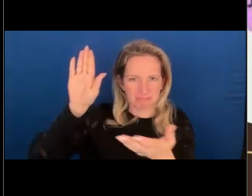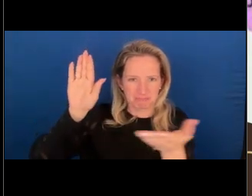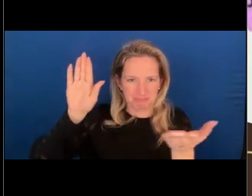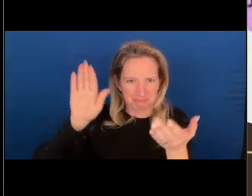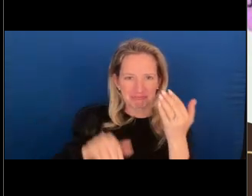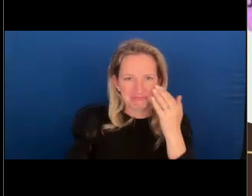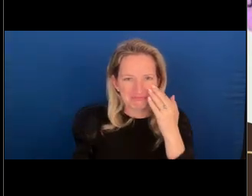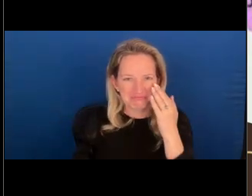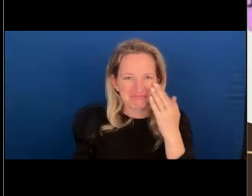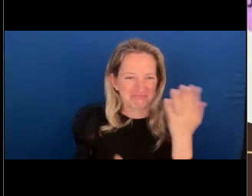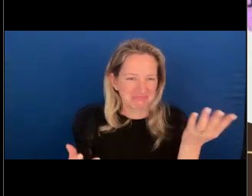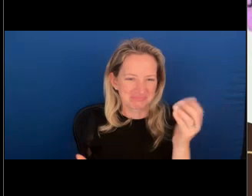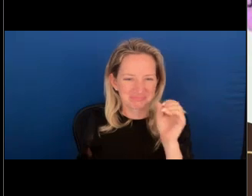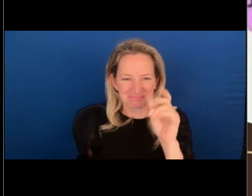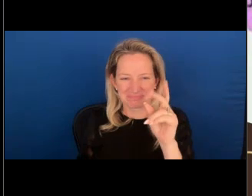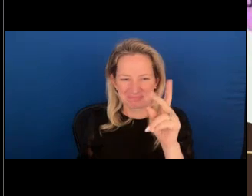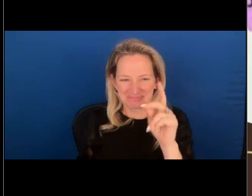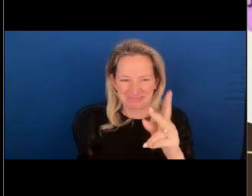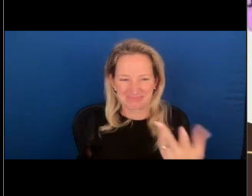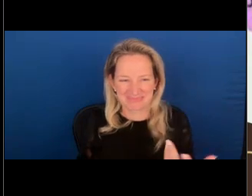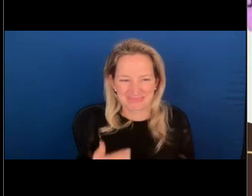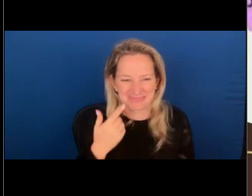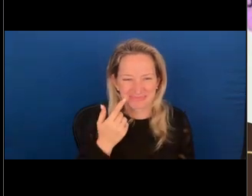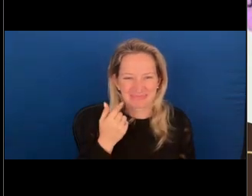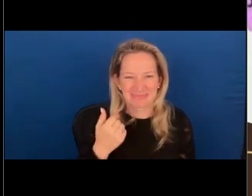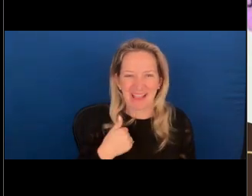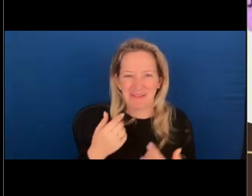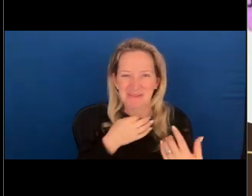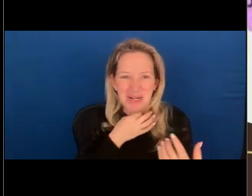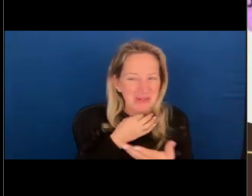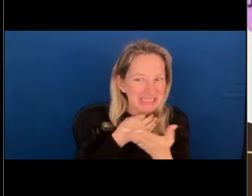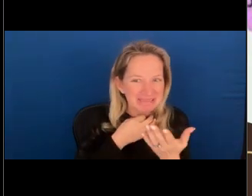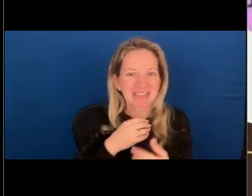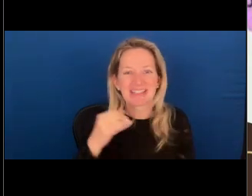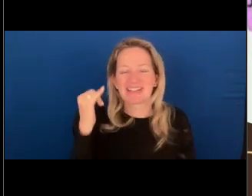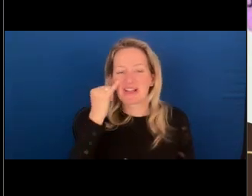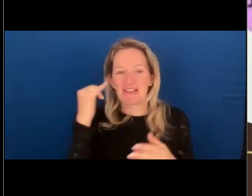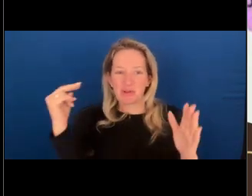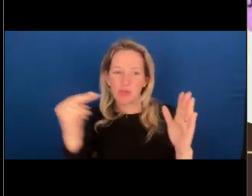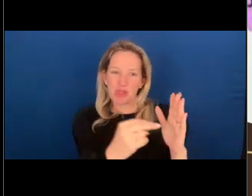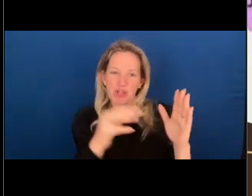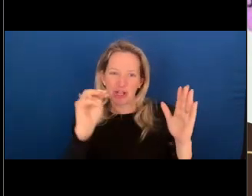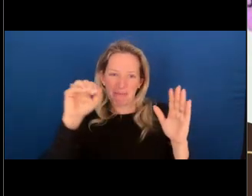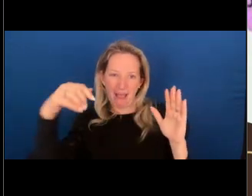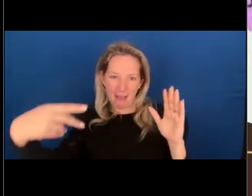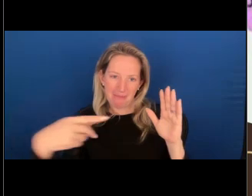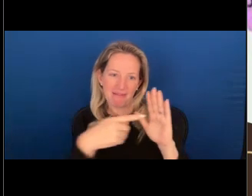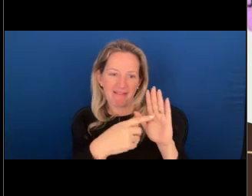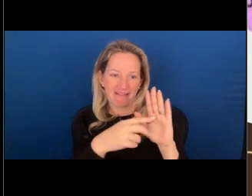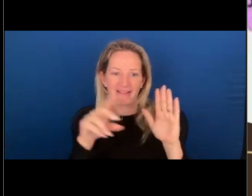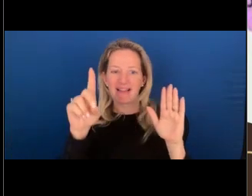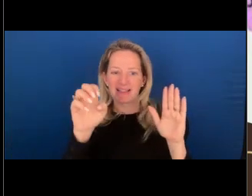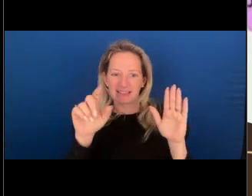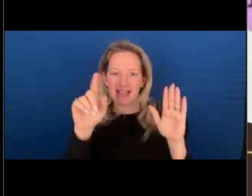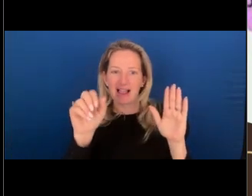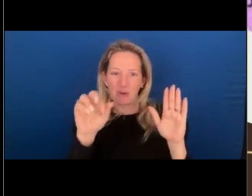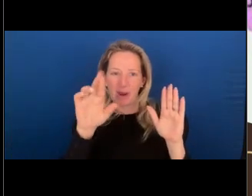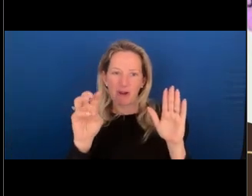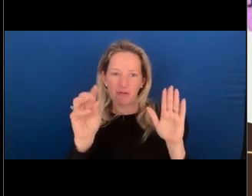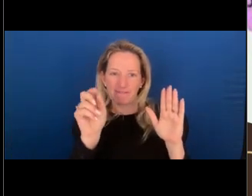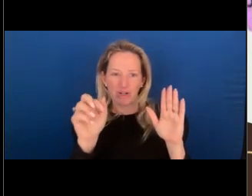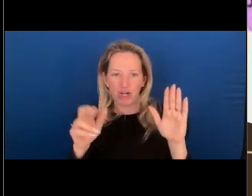Good, I figured. I was wondering. So if you take a look on the map here, the Delaware River is the blue. I know it's hard to